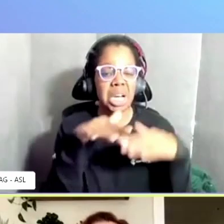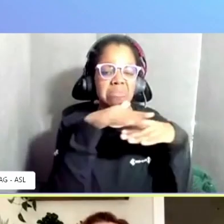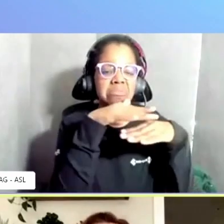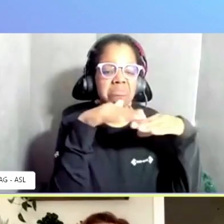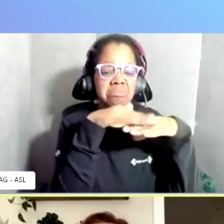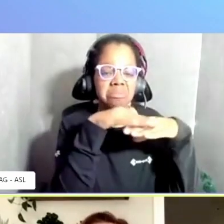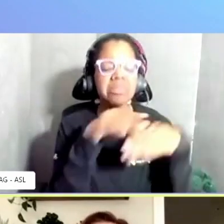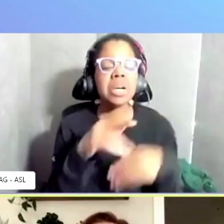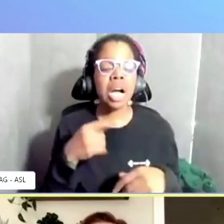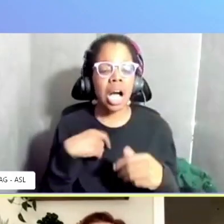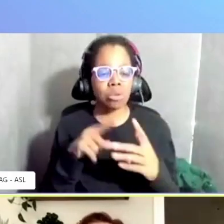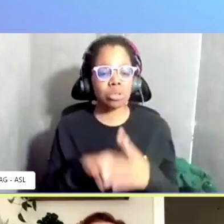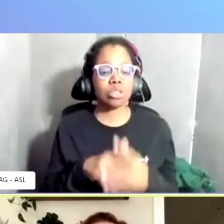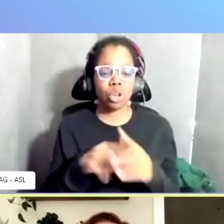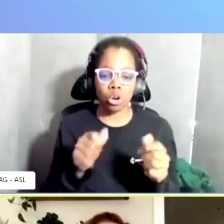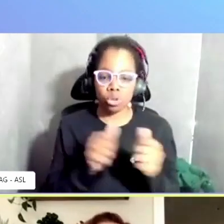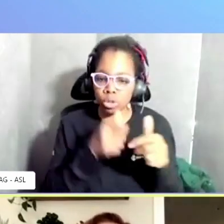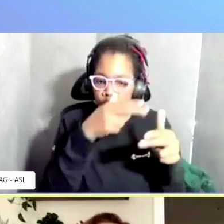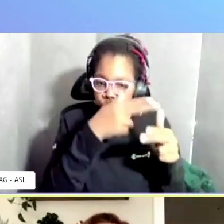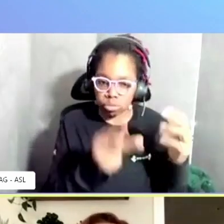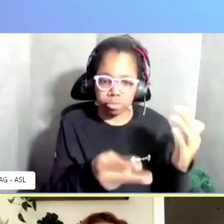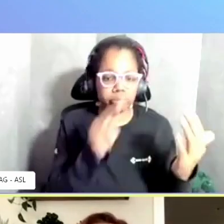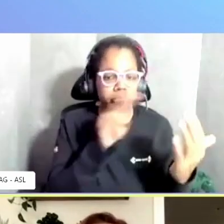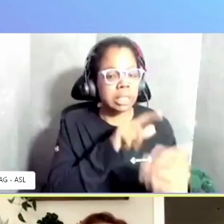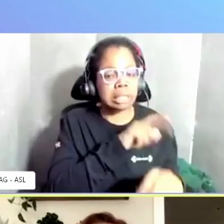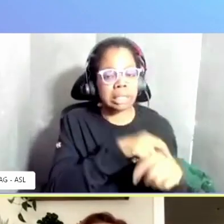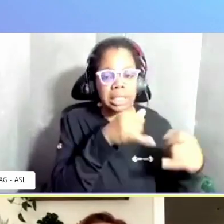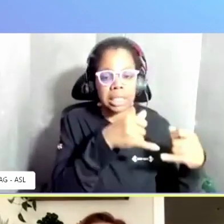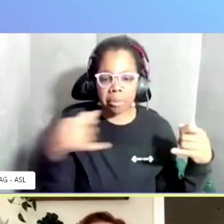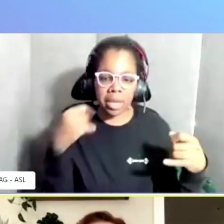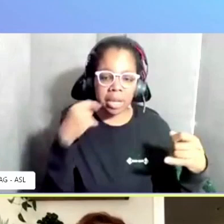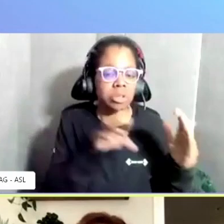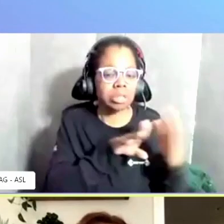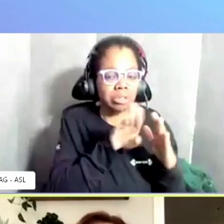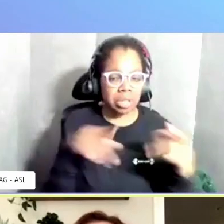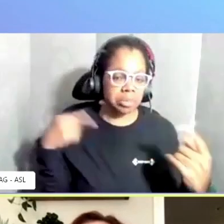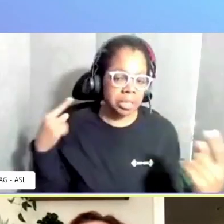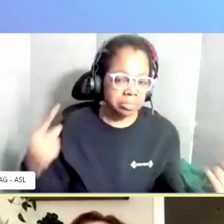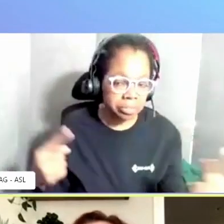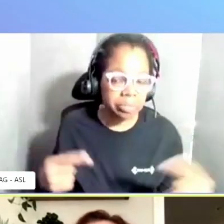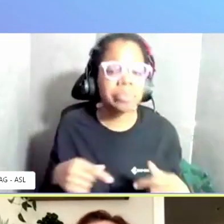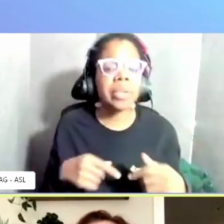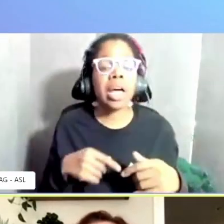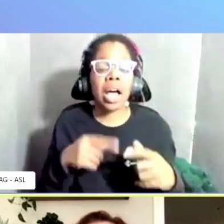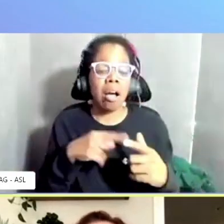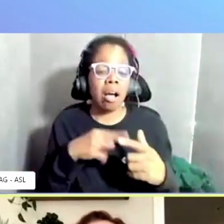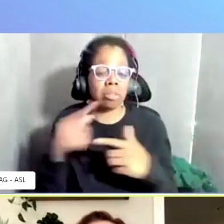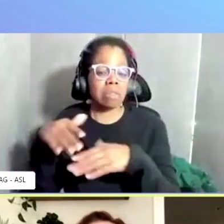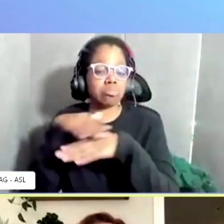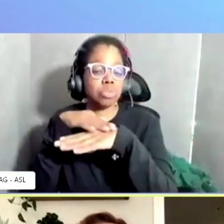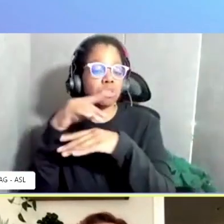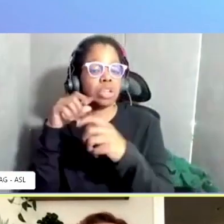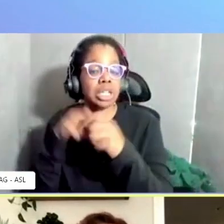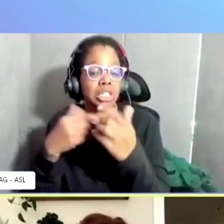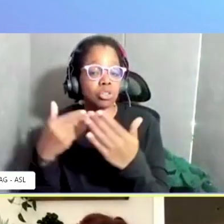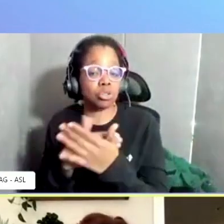going to start with a super short overview of the timeline of WCAG development over the years, and then a high-level look at each of the new